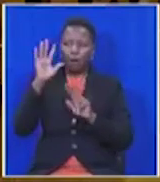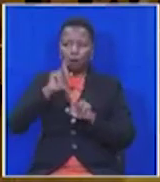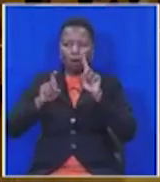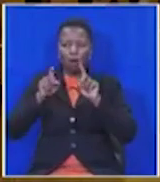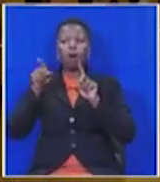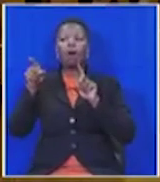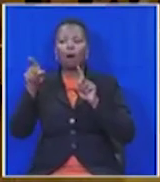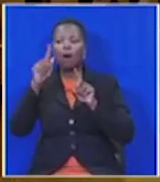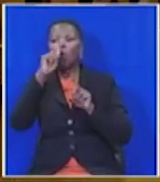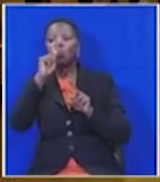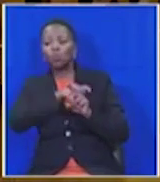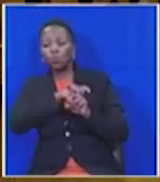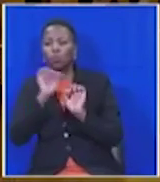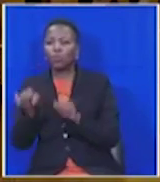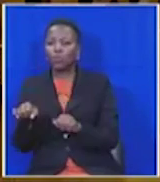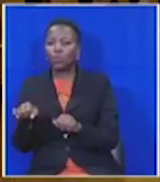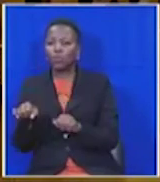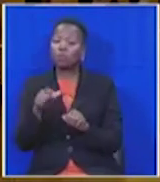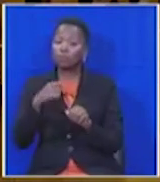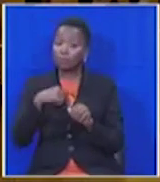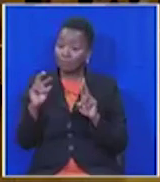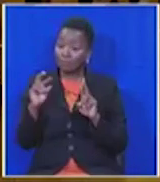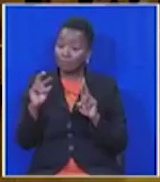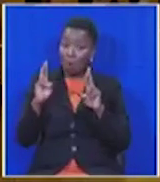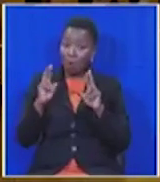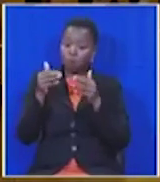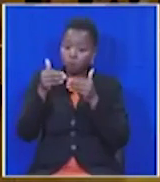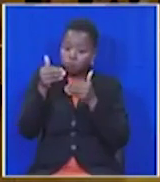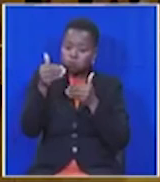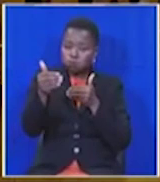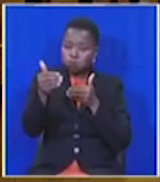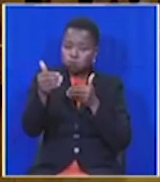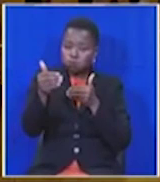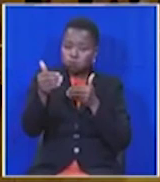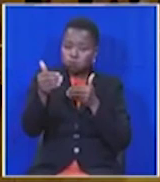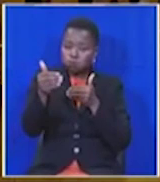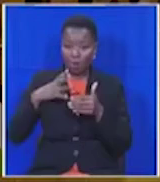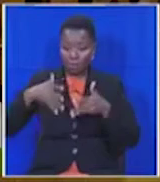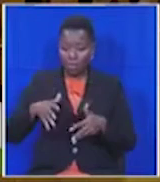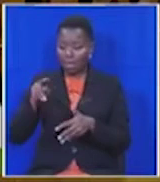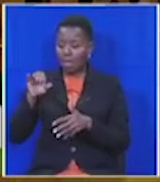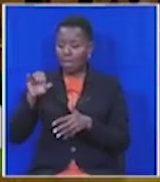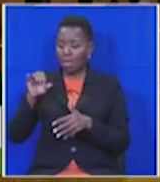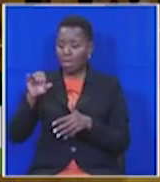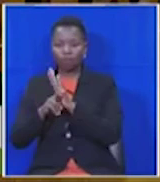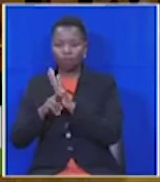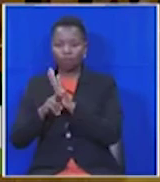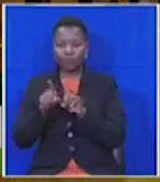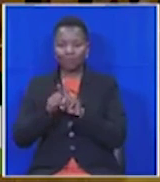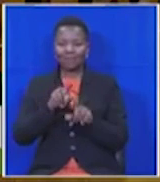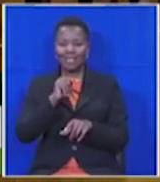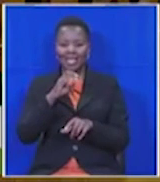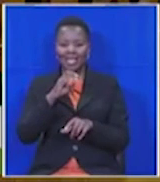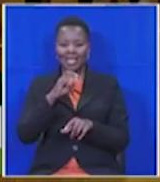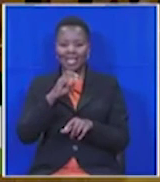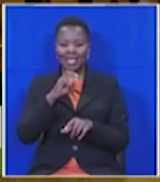point. And that is something that I hope as we go forward and as we look not only at the National Assembly rules but at the joint rules, we look at